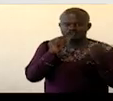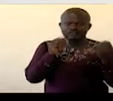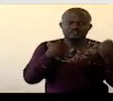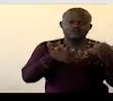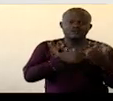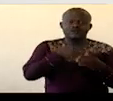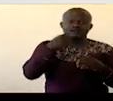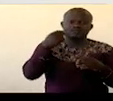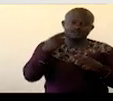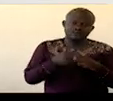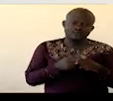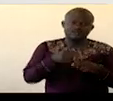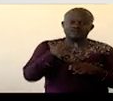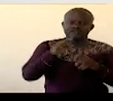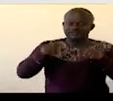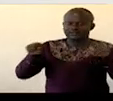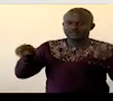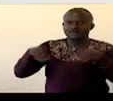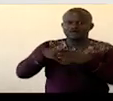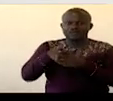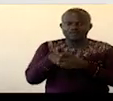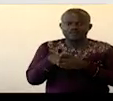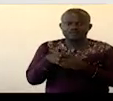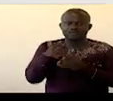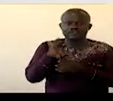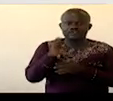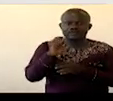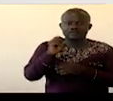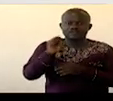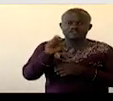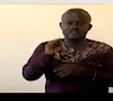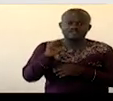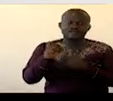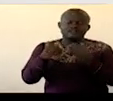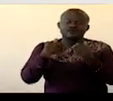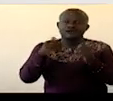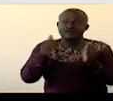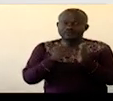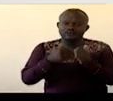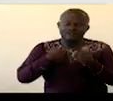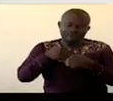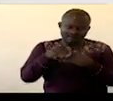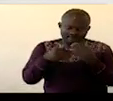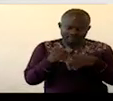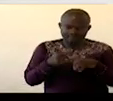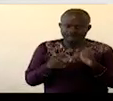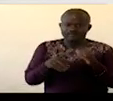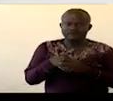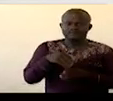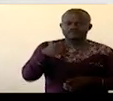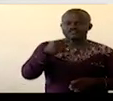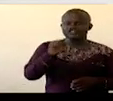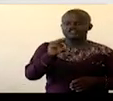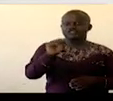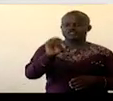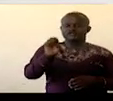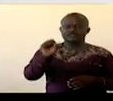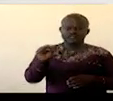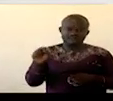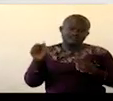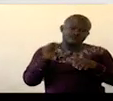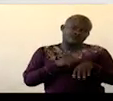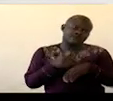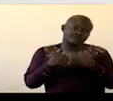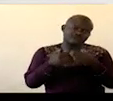have what we call diversity of ecosystem. We also have what we call diversity of genes. When we talk